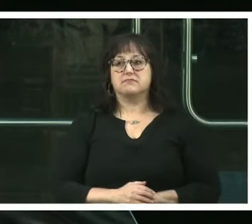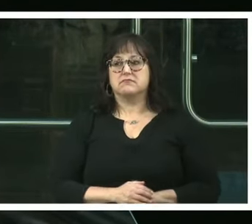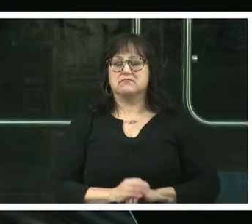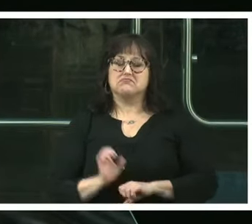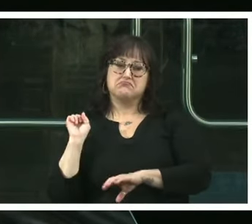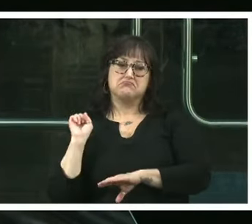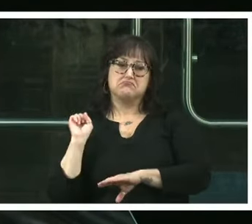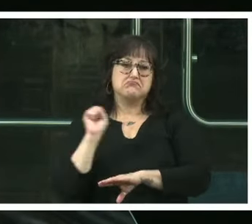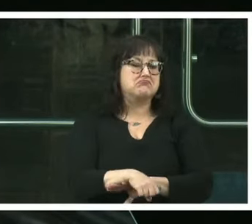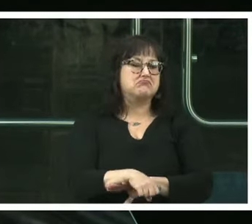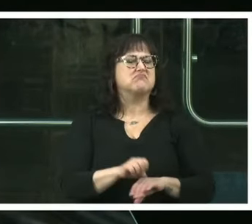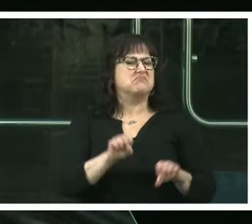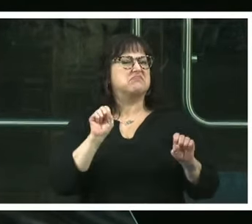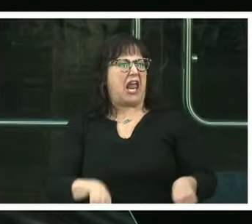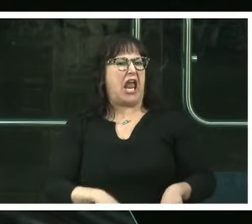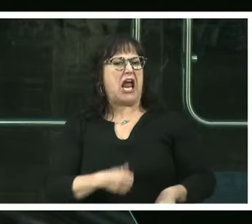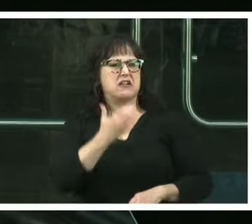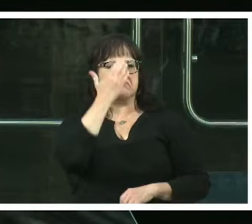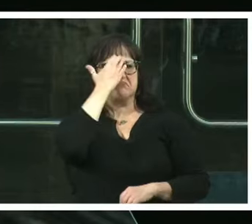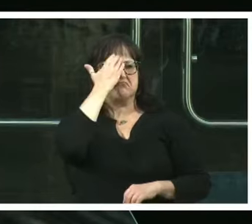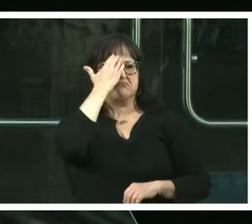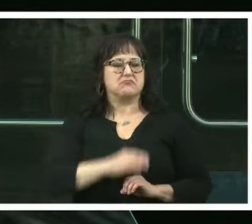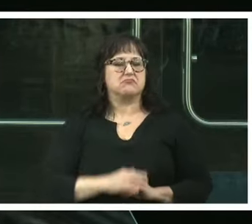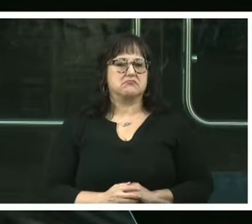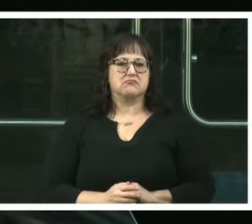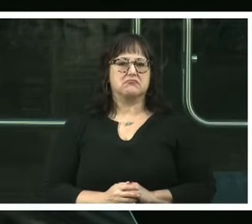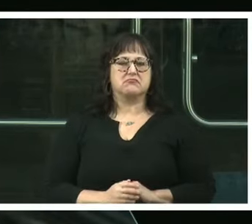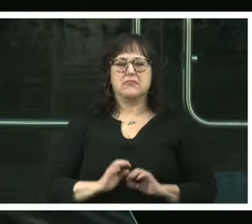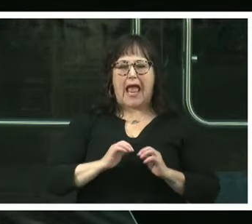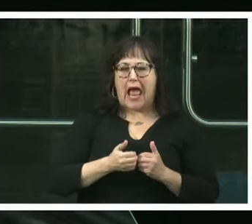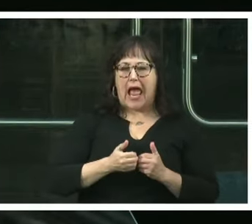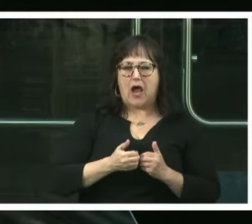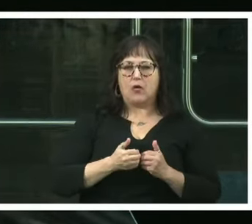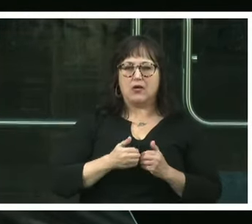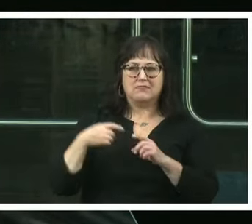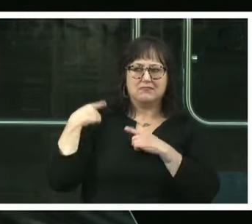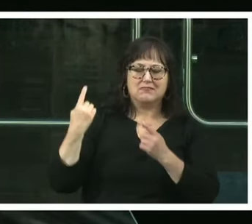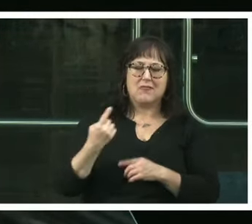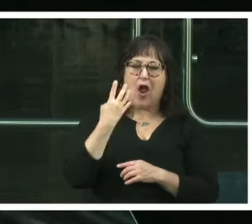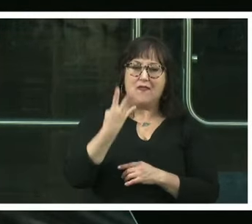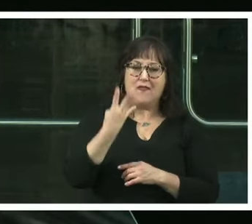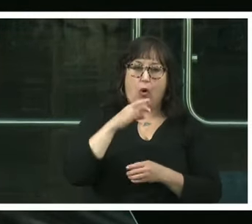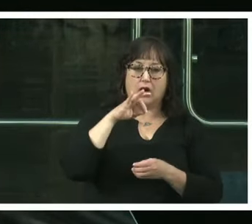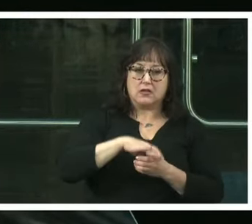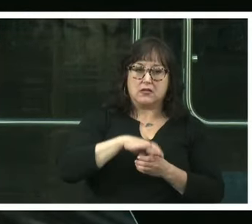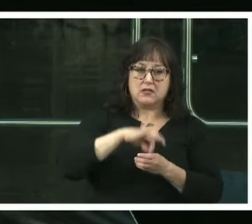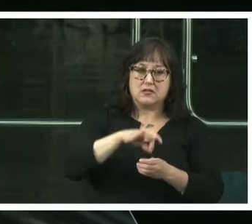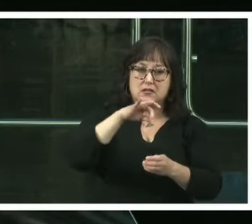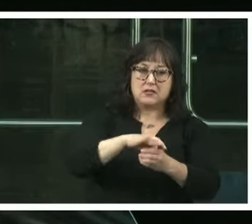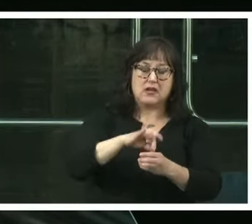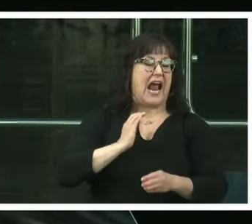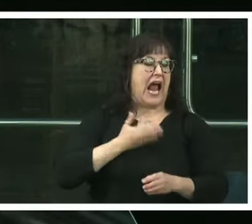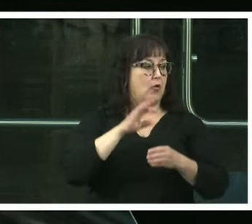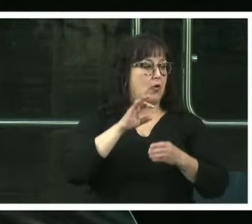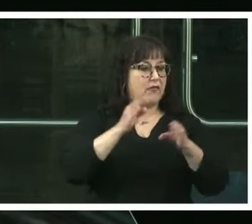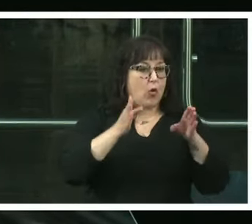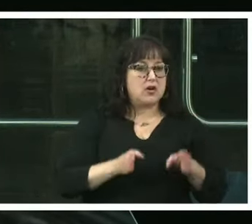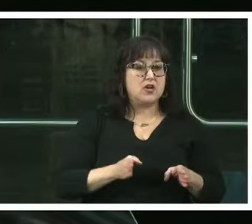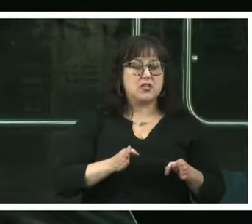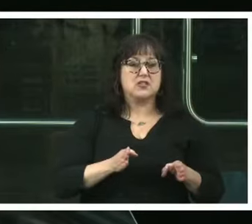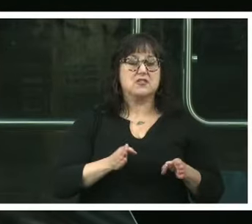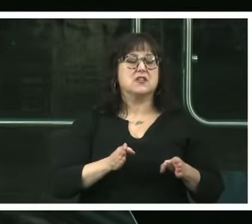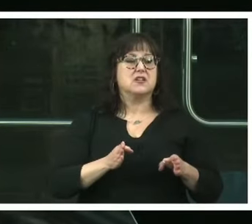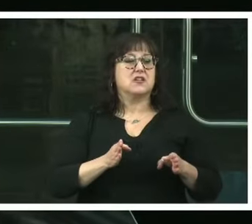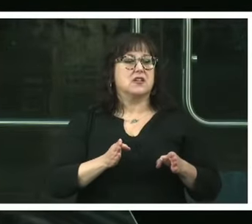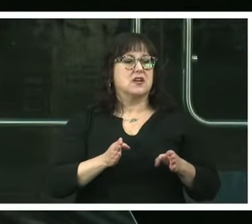these, in part because through 4 consecutive elections last year, our voters